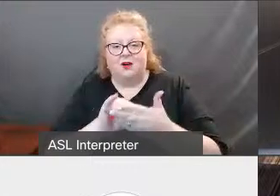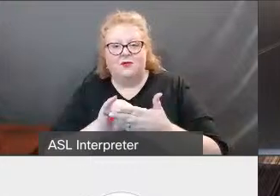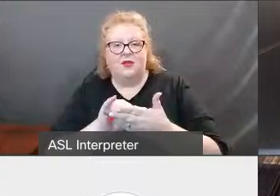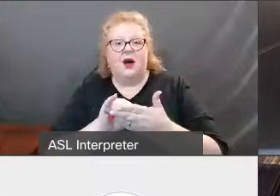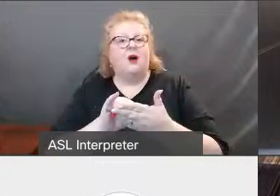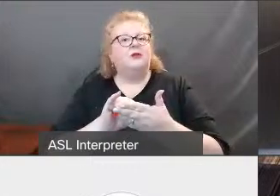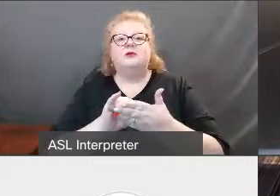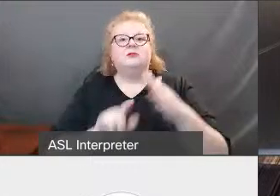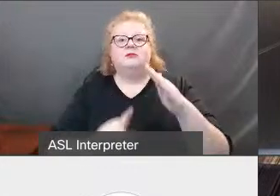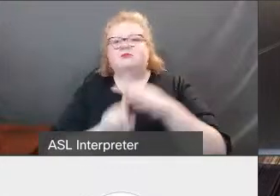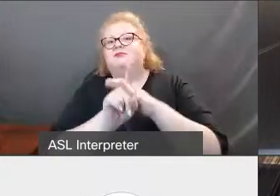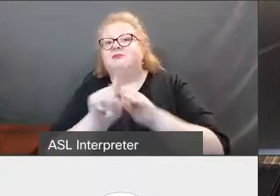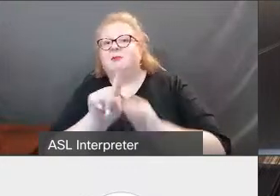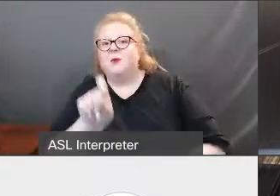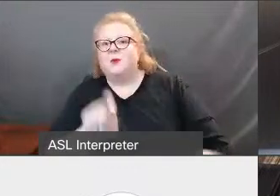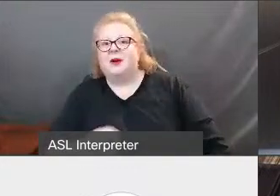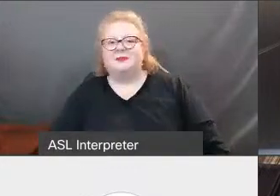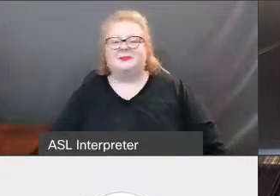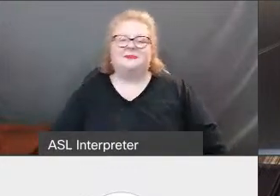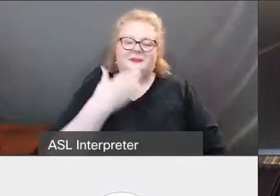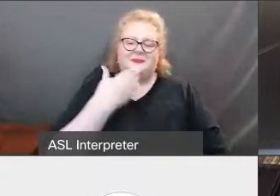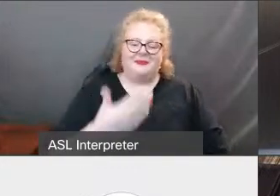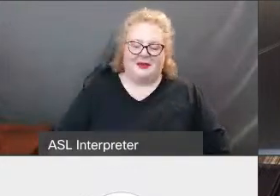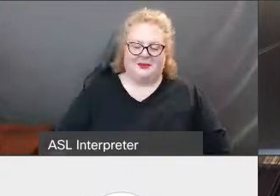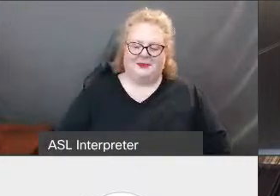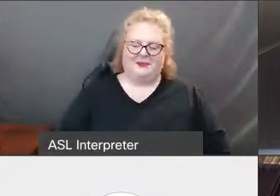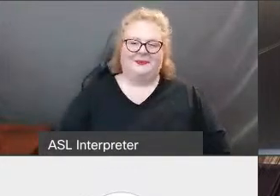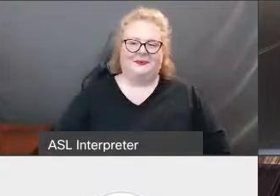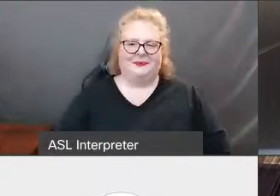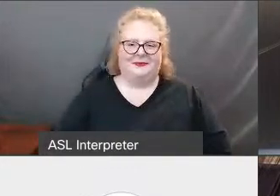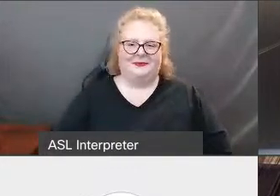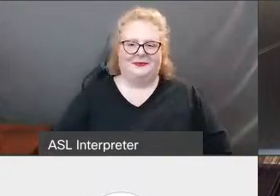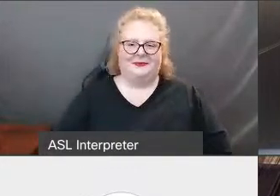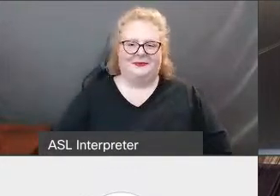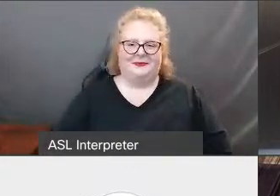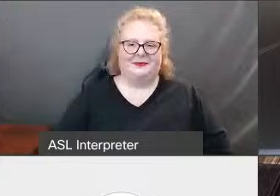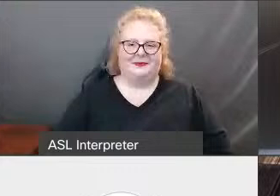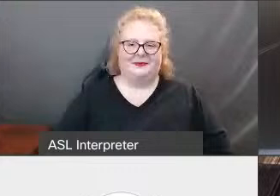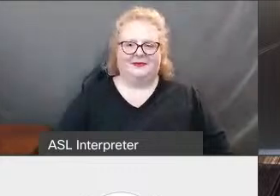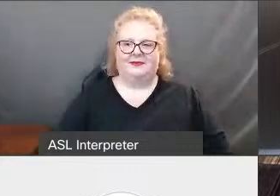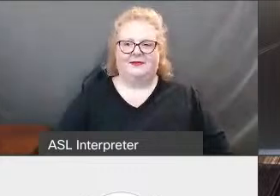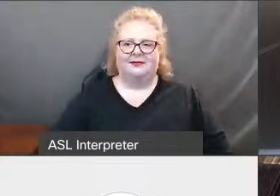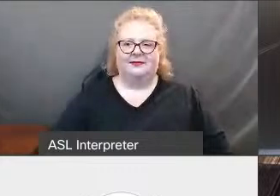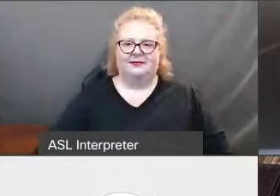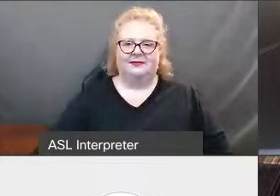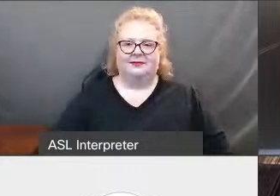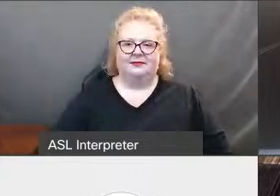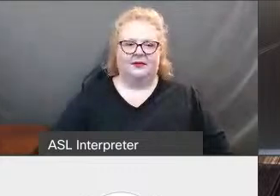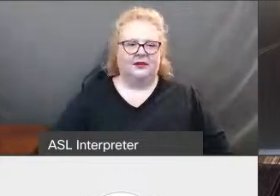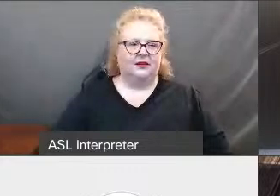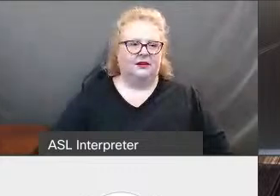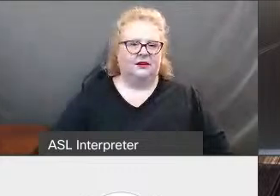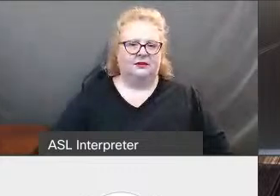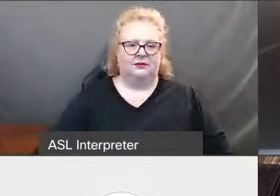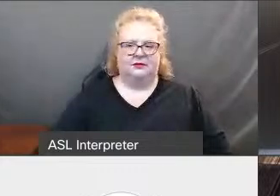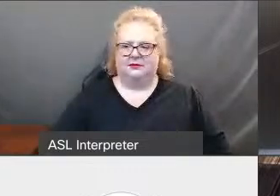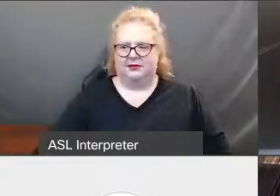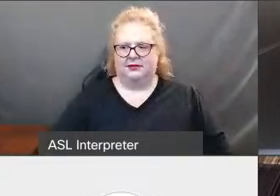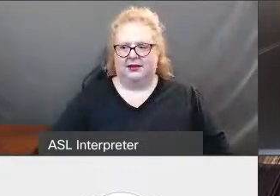have. Thank you. Okay, thank you. Let's see, I've got one card for